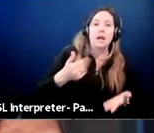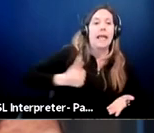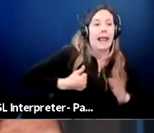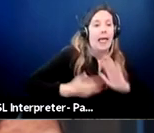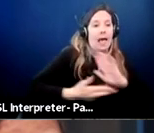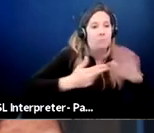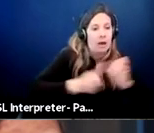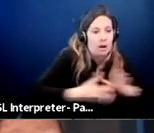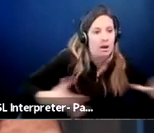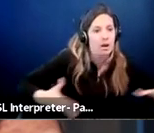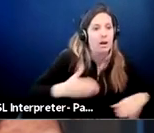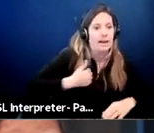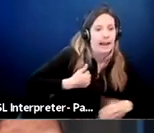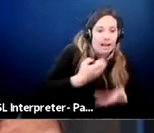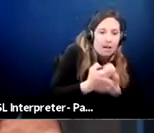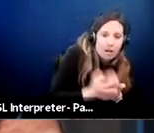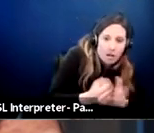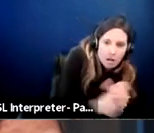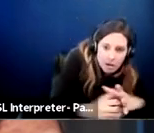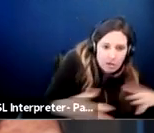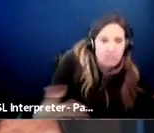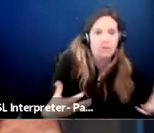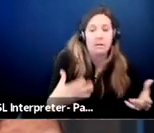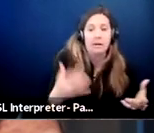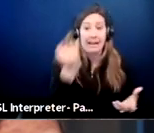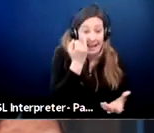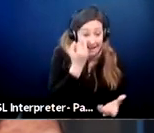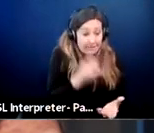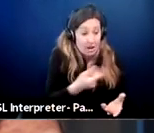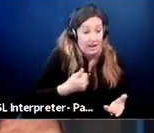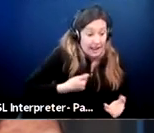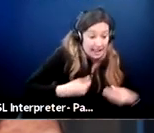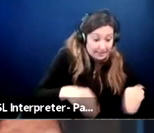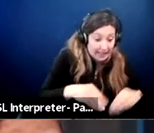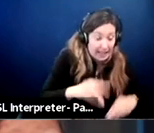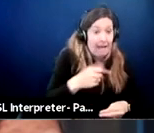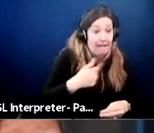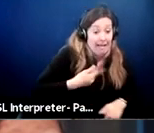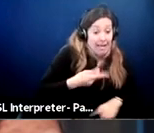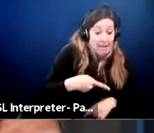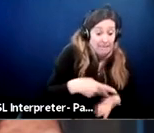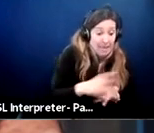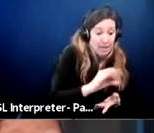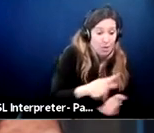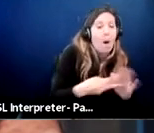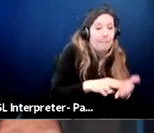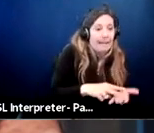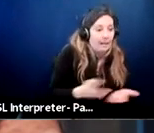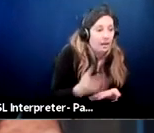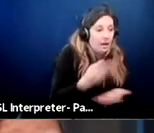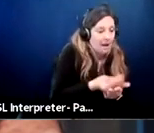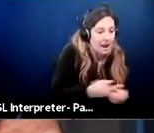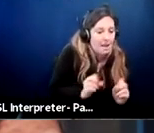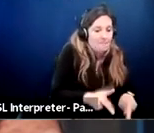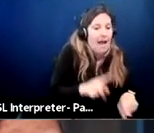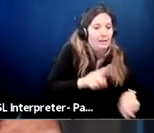if you have Canadian sales, tax dollars are going back in the system. If you have Canadian payroll, tax dollars are going back into the system to generate more programs or keep